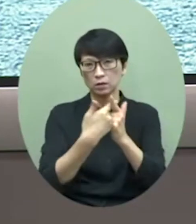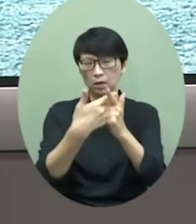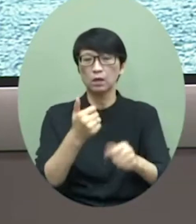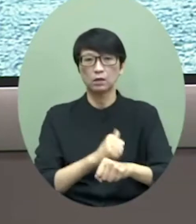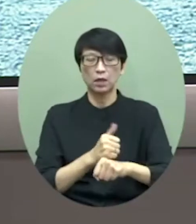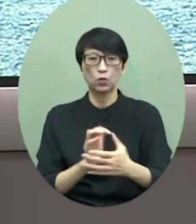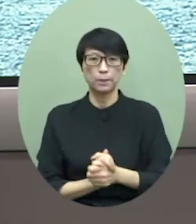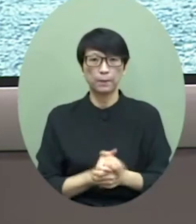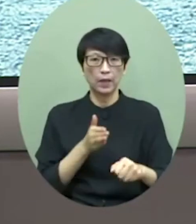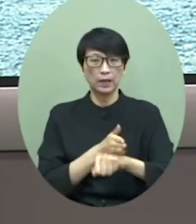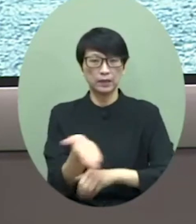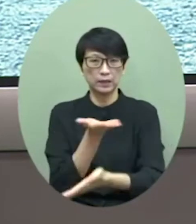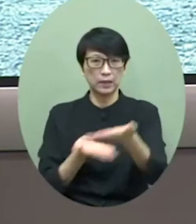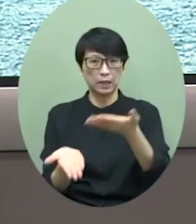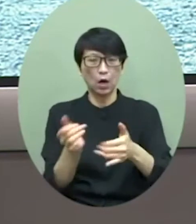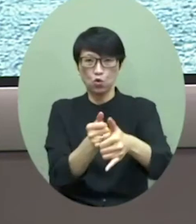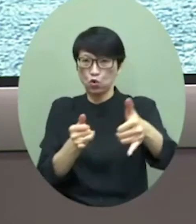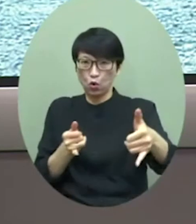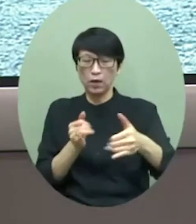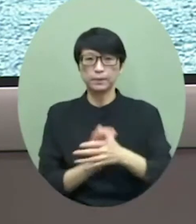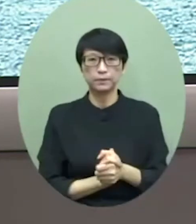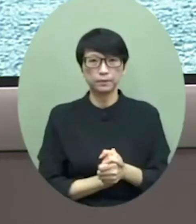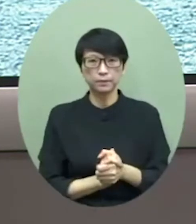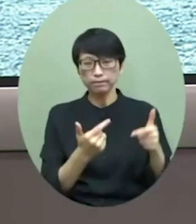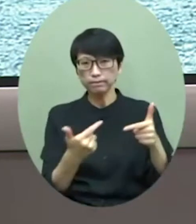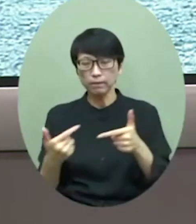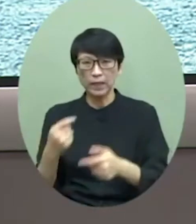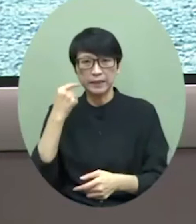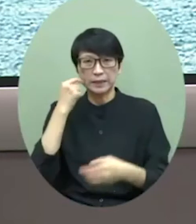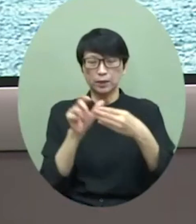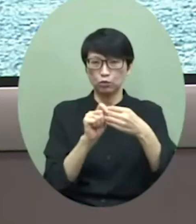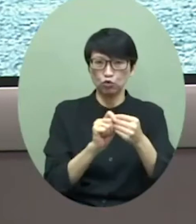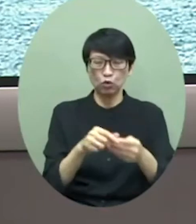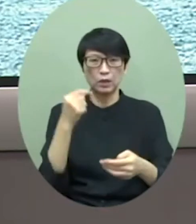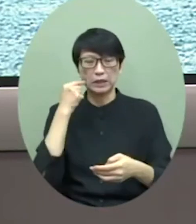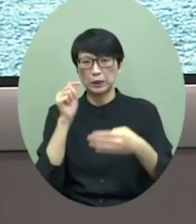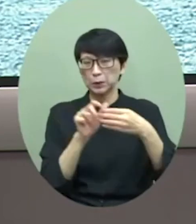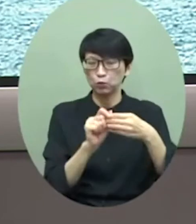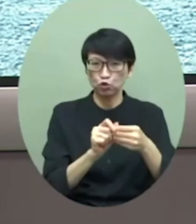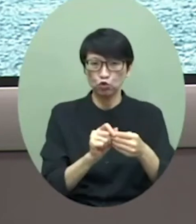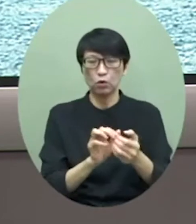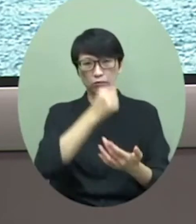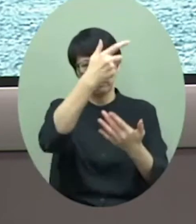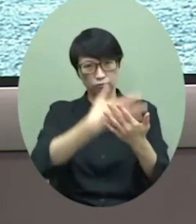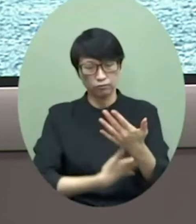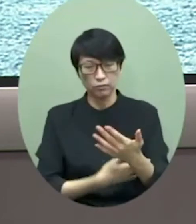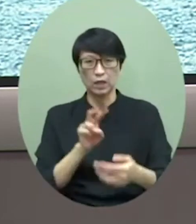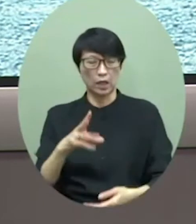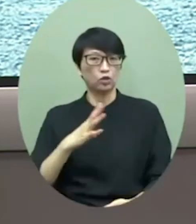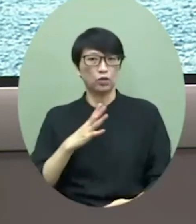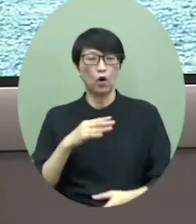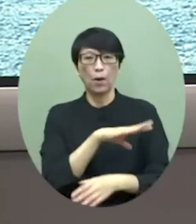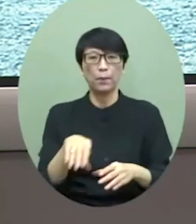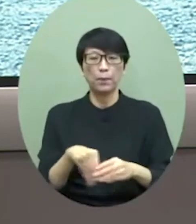territory. But if we do so, it will be a very harsh measure, and there could be legal challenges. And then on the social distancing, we adopt